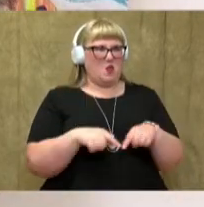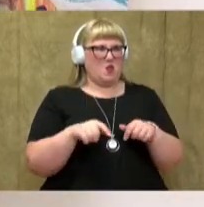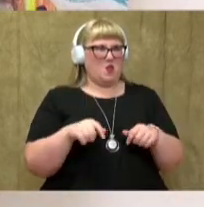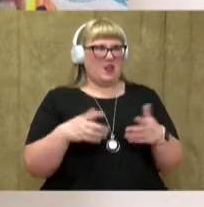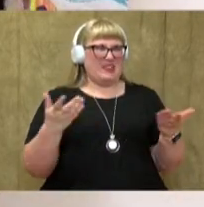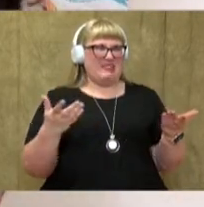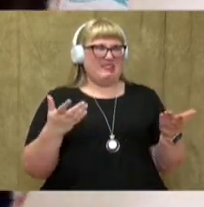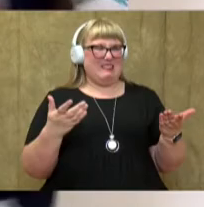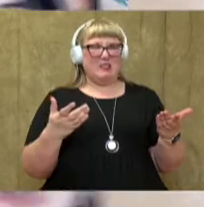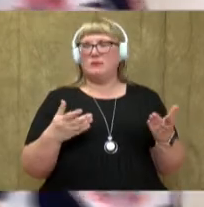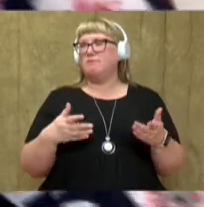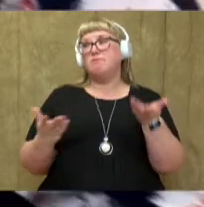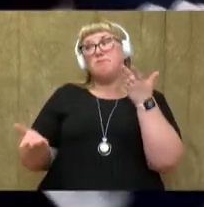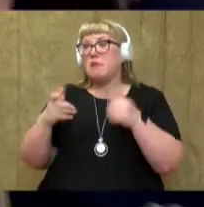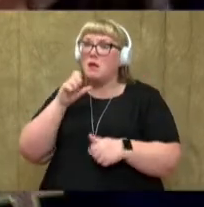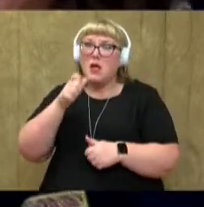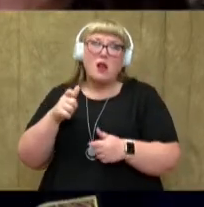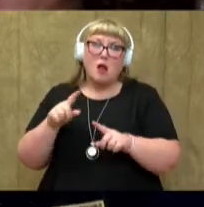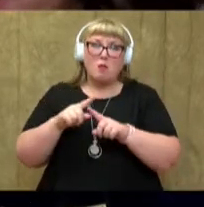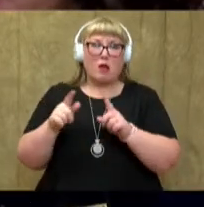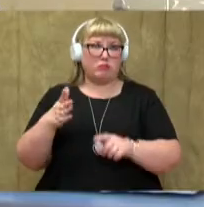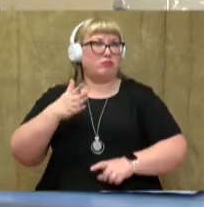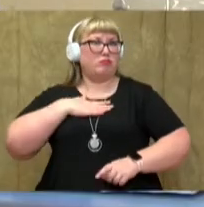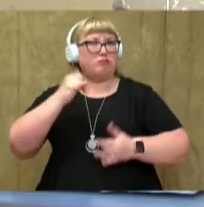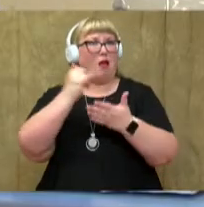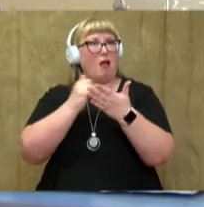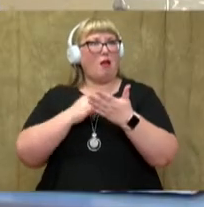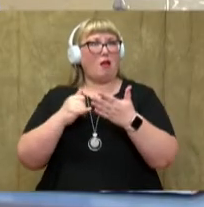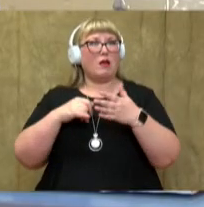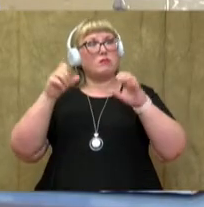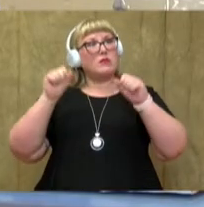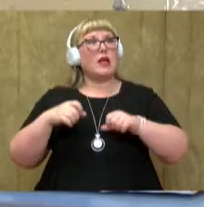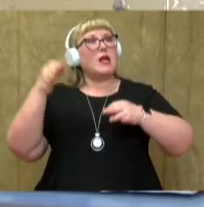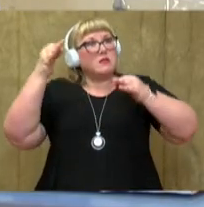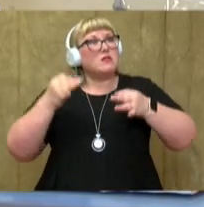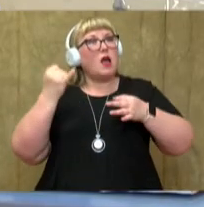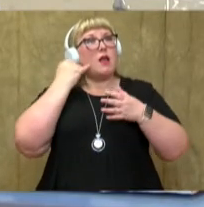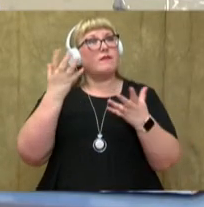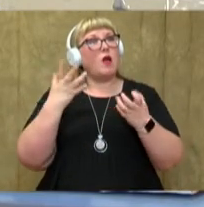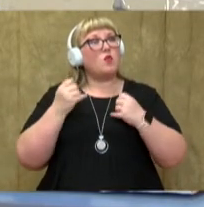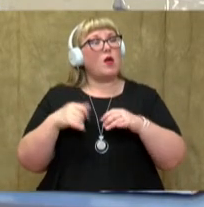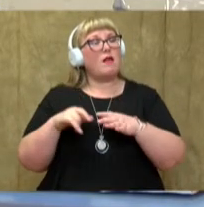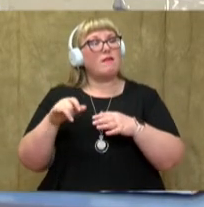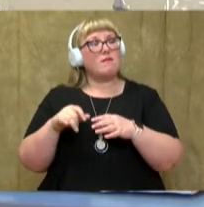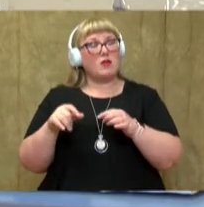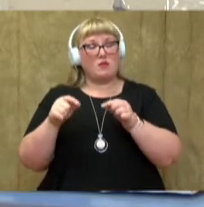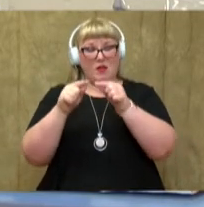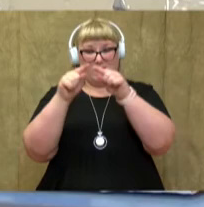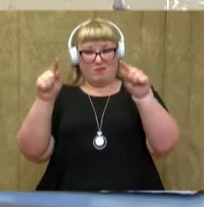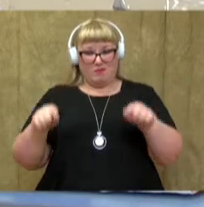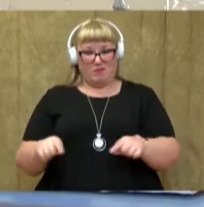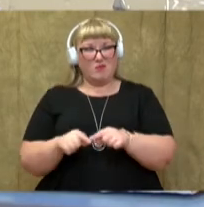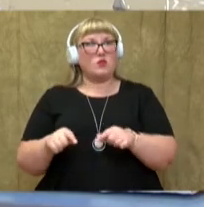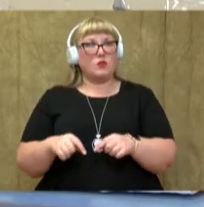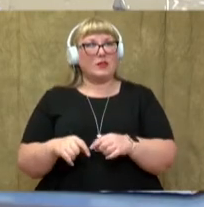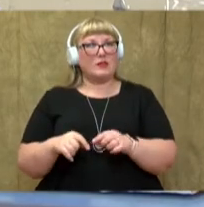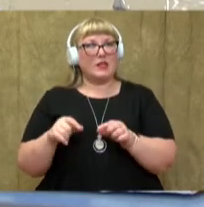not, but this is my work of art, so I can make them look how I would like them to look.